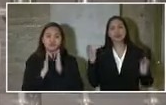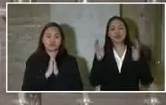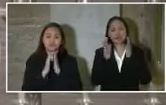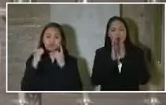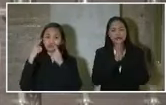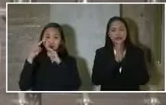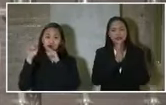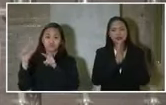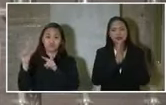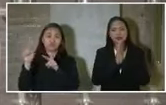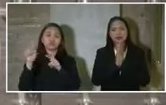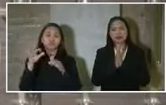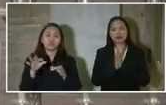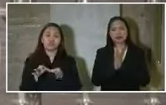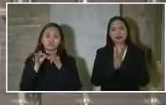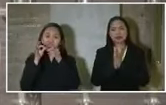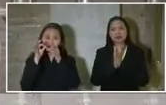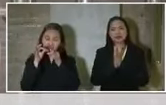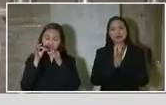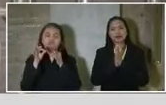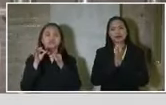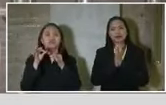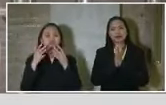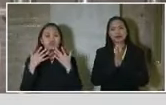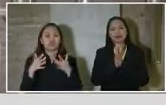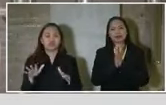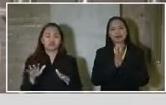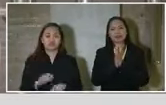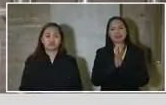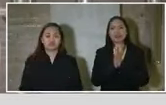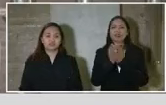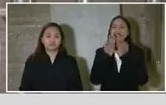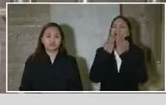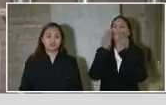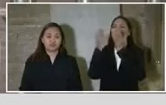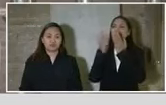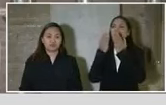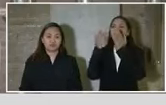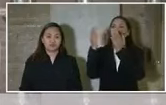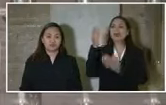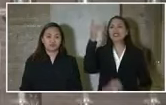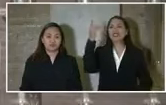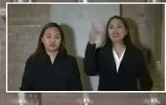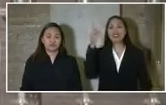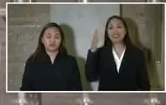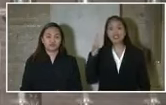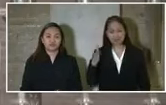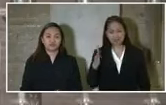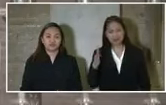Amen. Go forth, the Mass is ended. Thanks be to God.